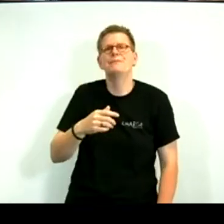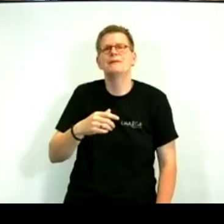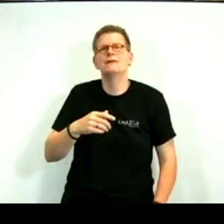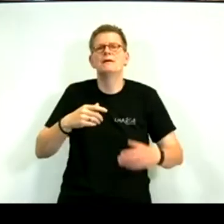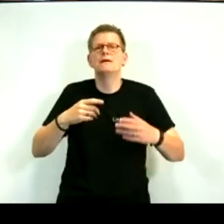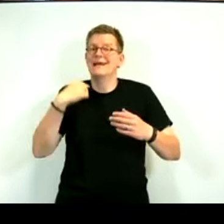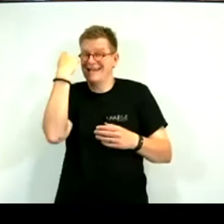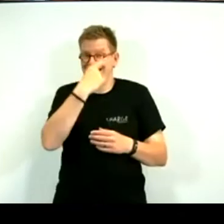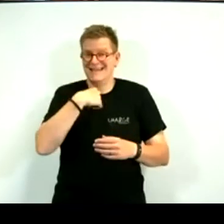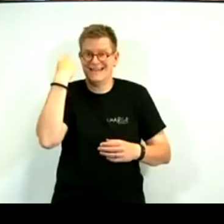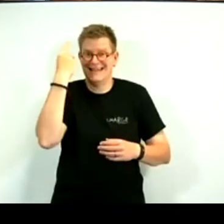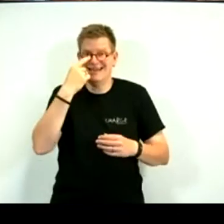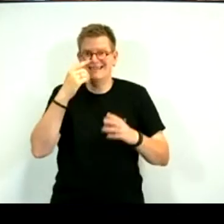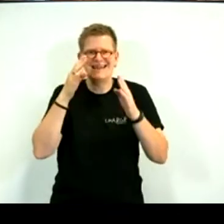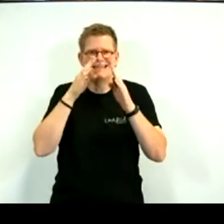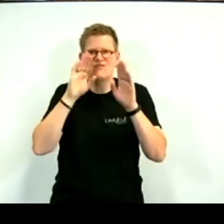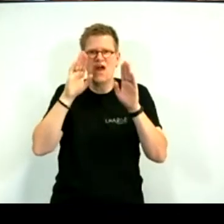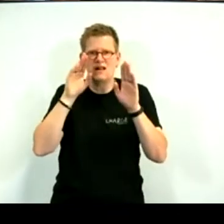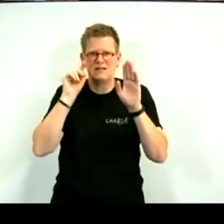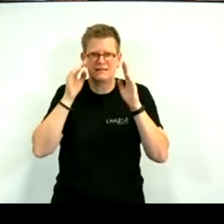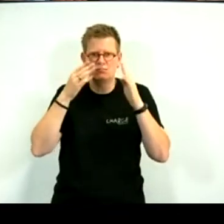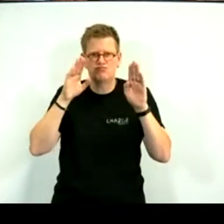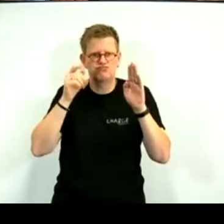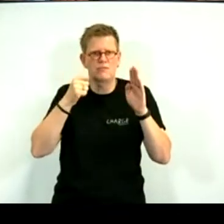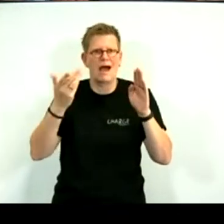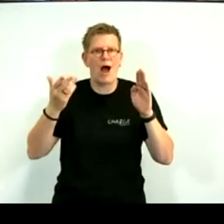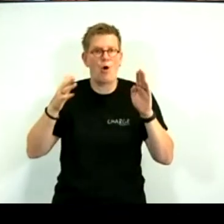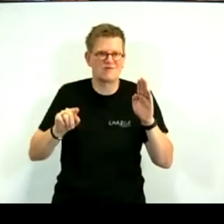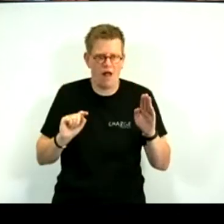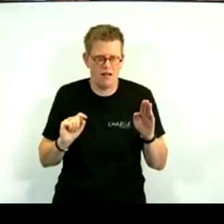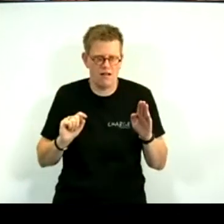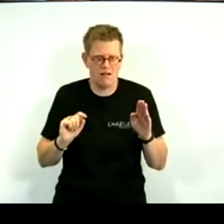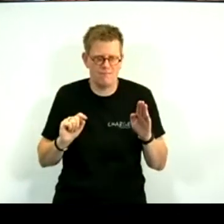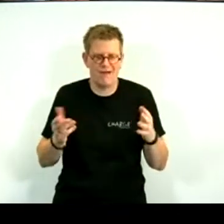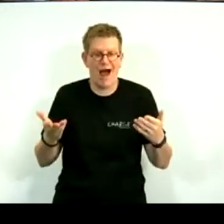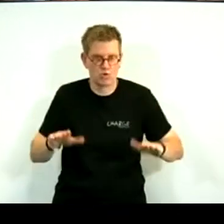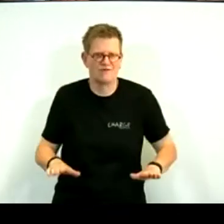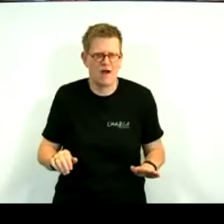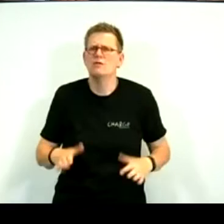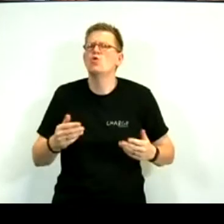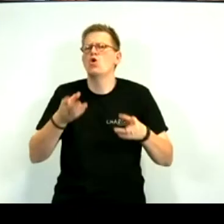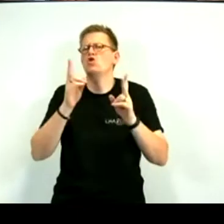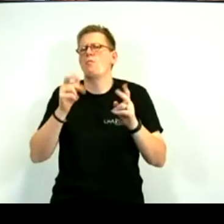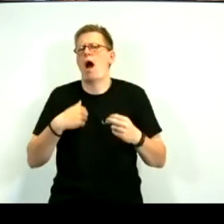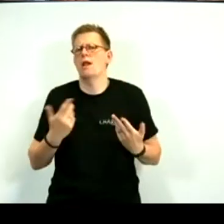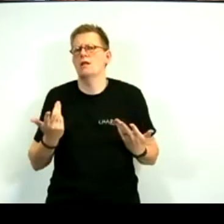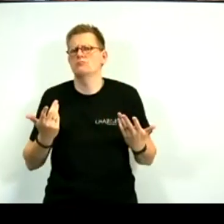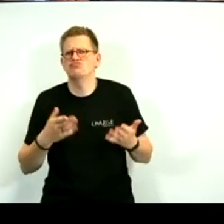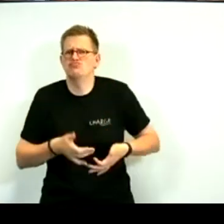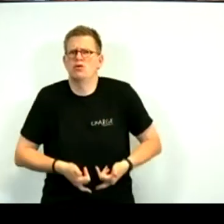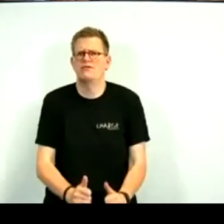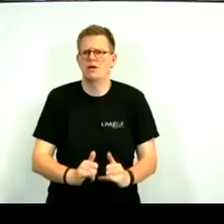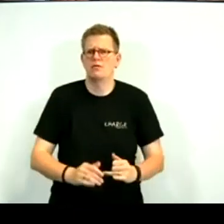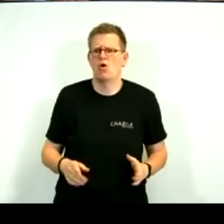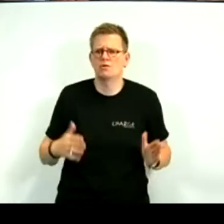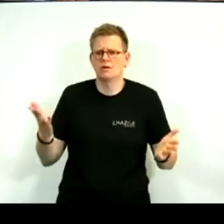field is what most of us are born with. Each eye has a visual field, and it's a big kind of